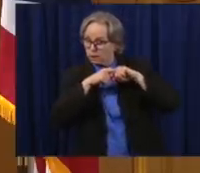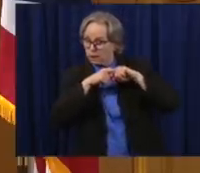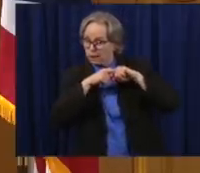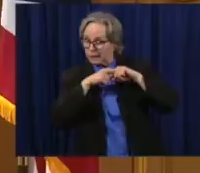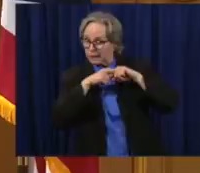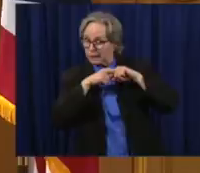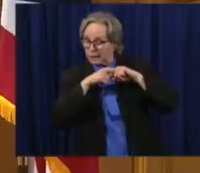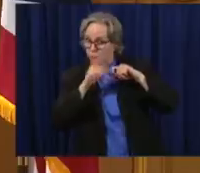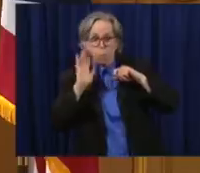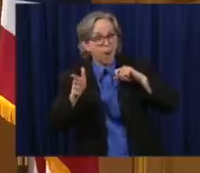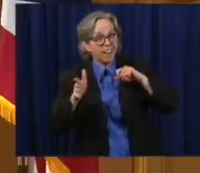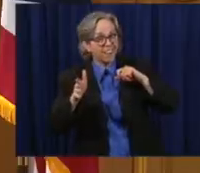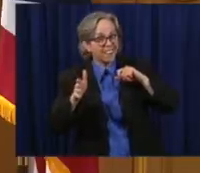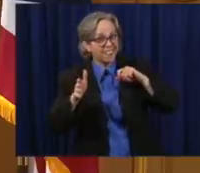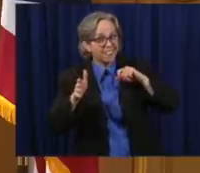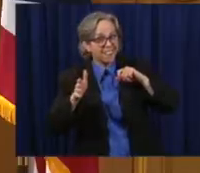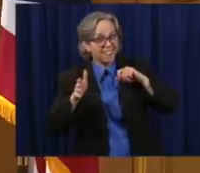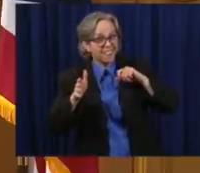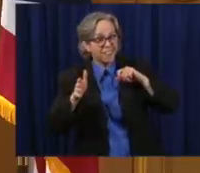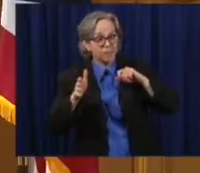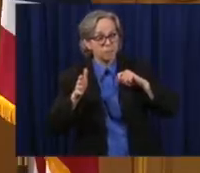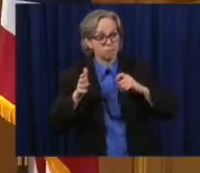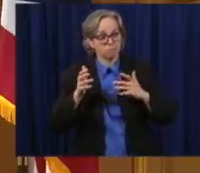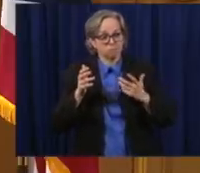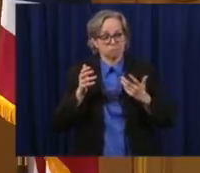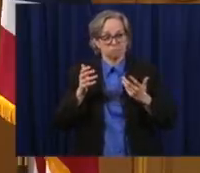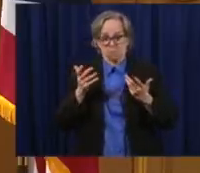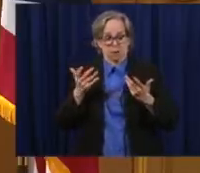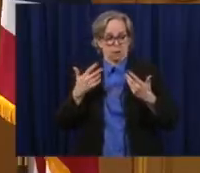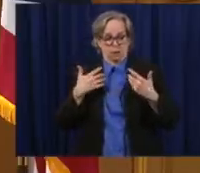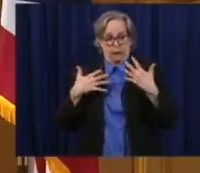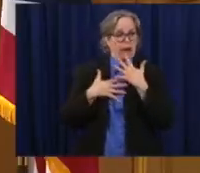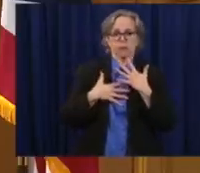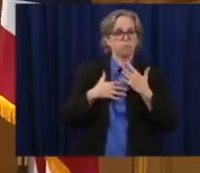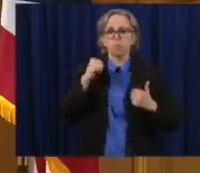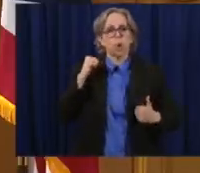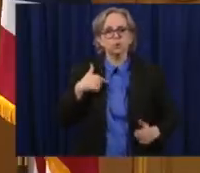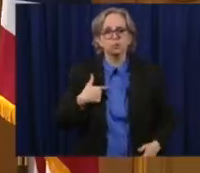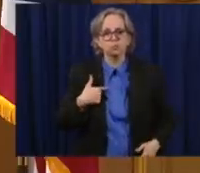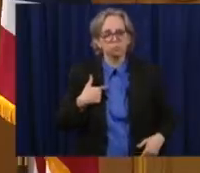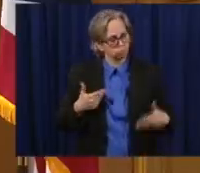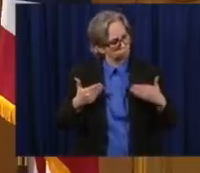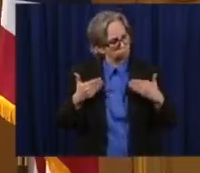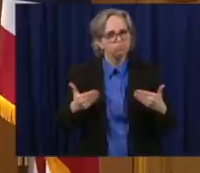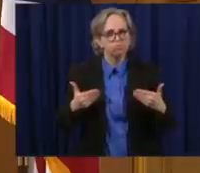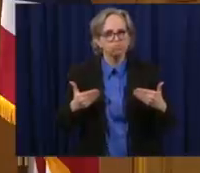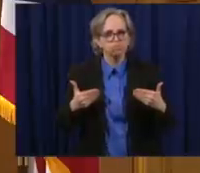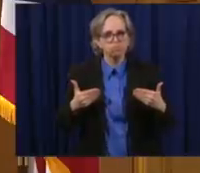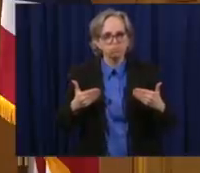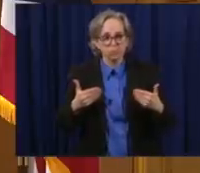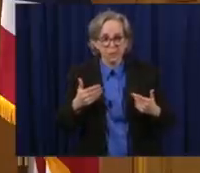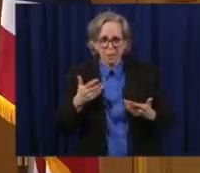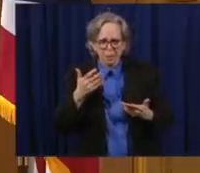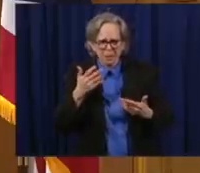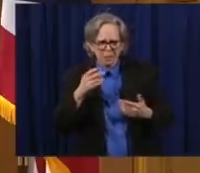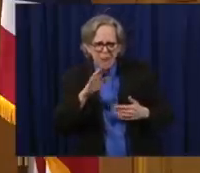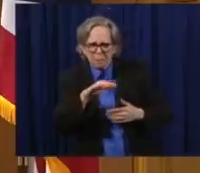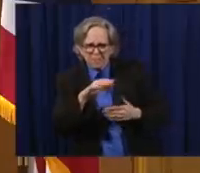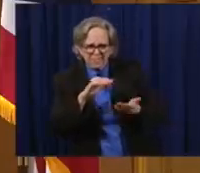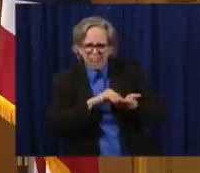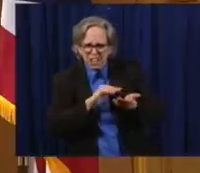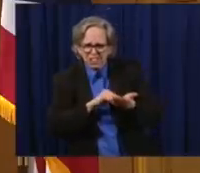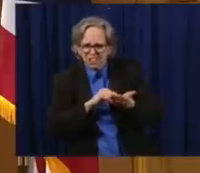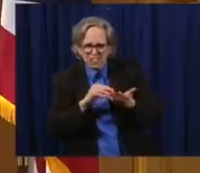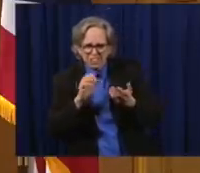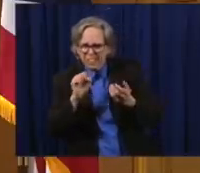do that, and we will not hesitate to do that. And maybe Dr. Acton can also follow up what numbers you will be